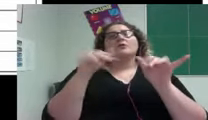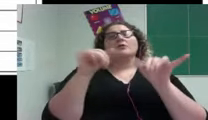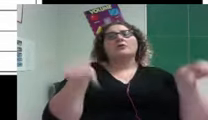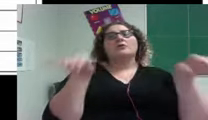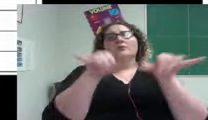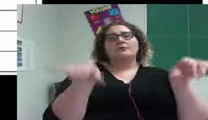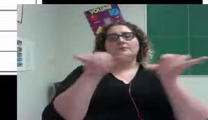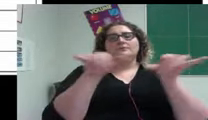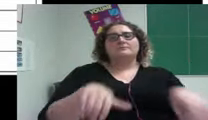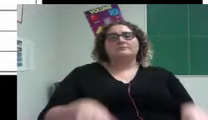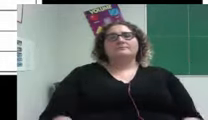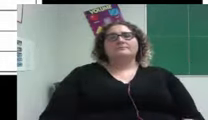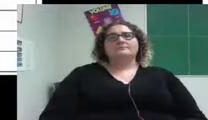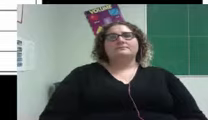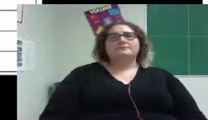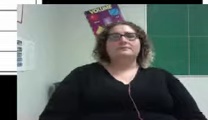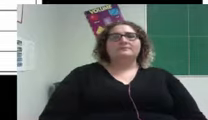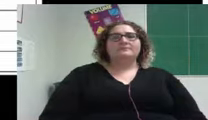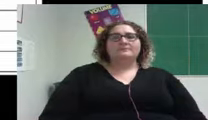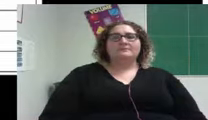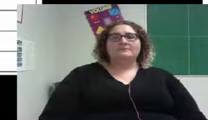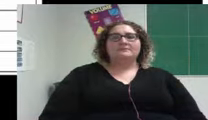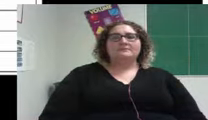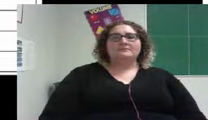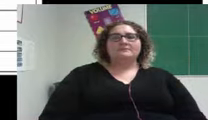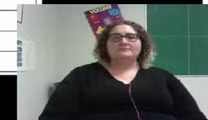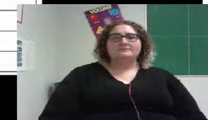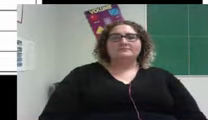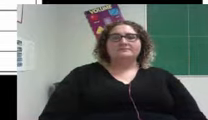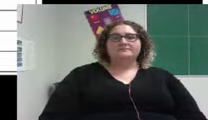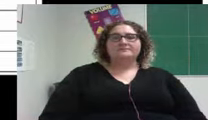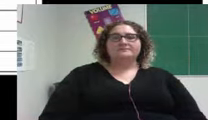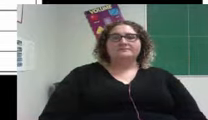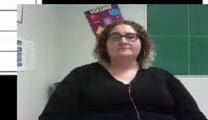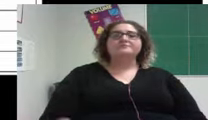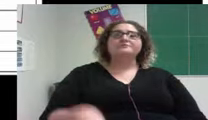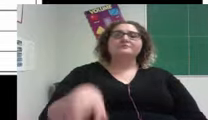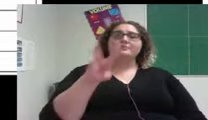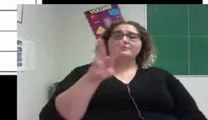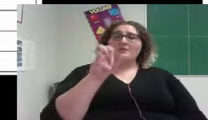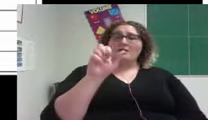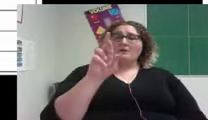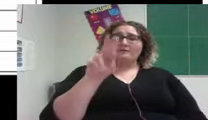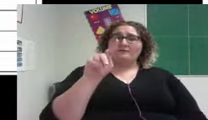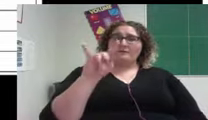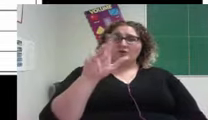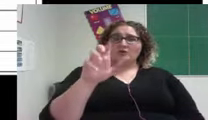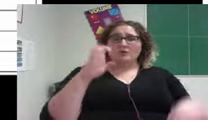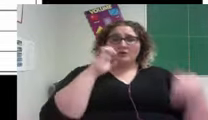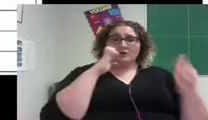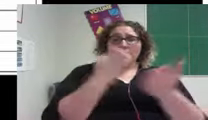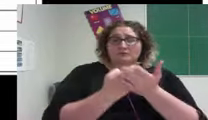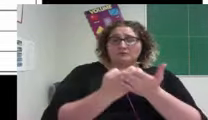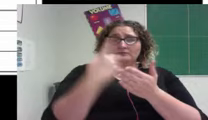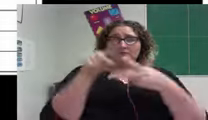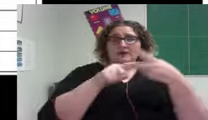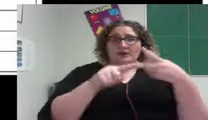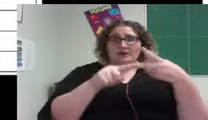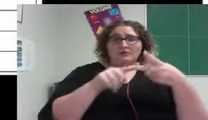Vertical angle proof. It says, given that angle 1 and angle 3 are vertical angles, prove that angle 1 is congruent to angle 3.